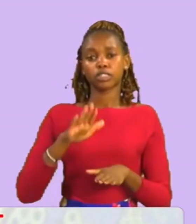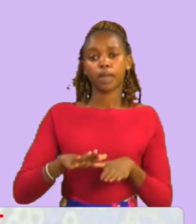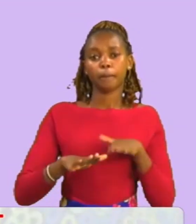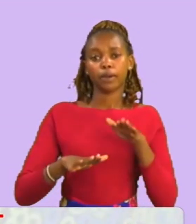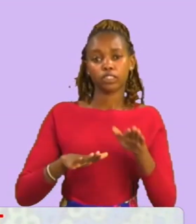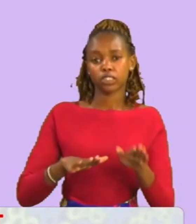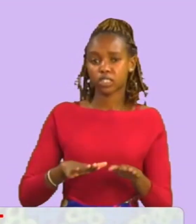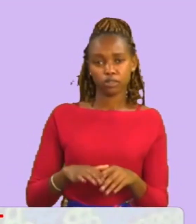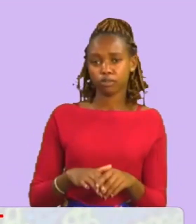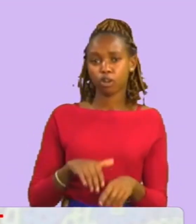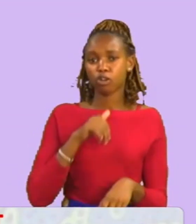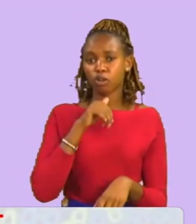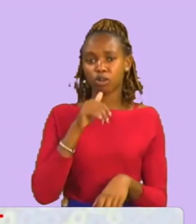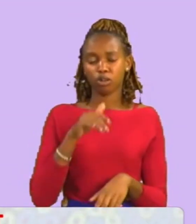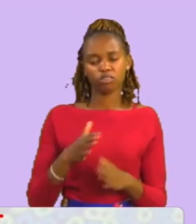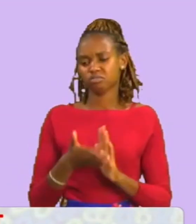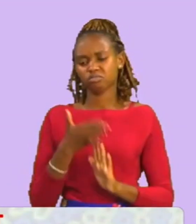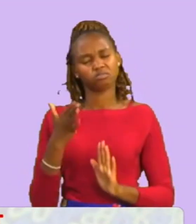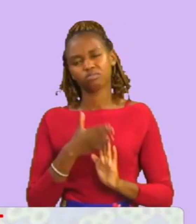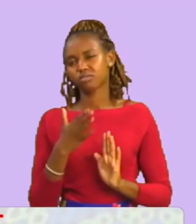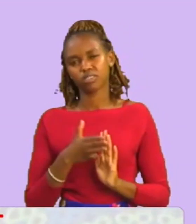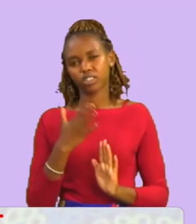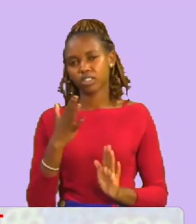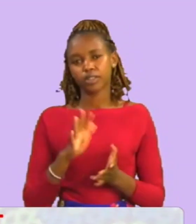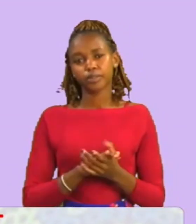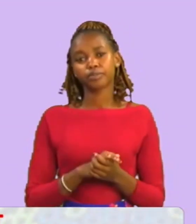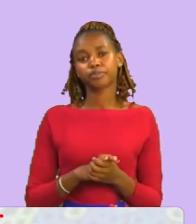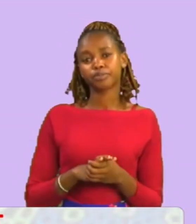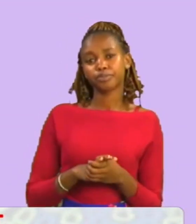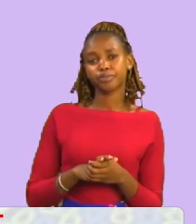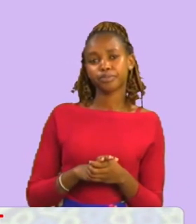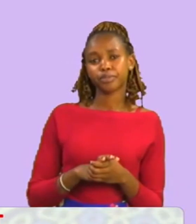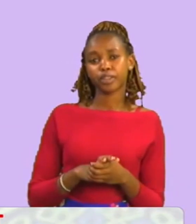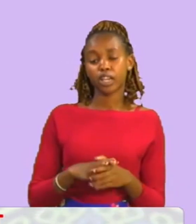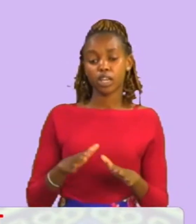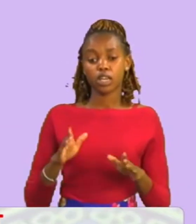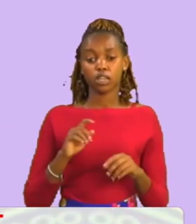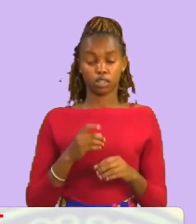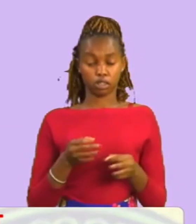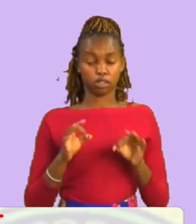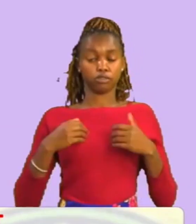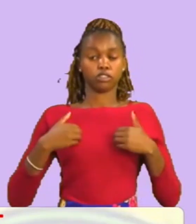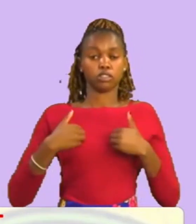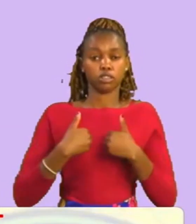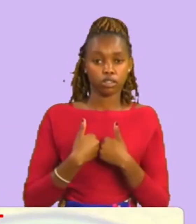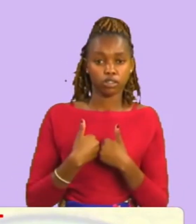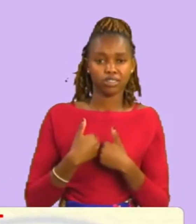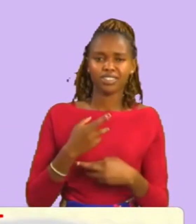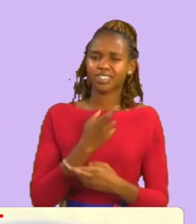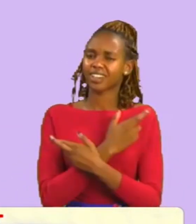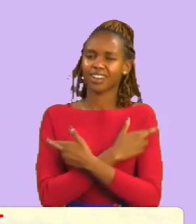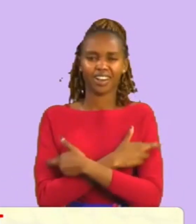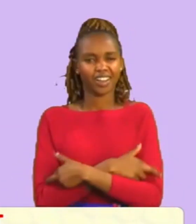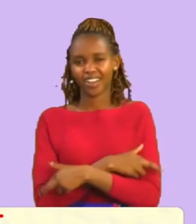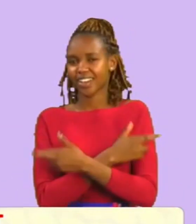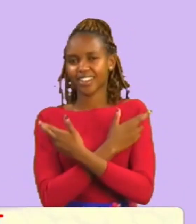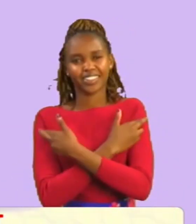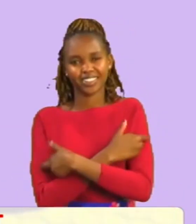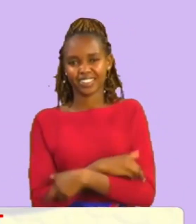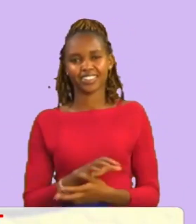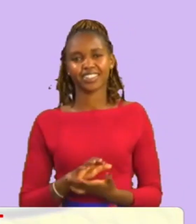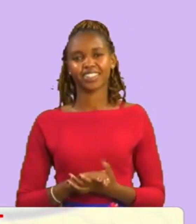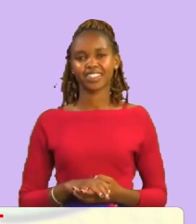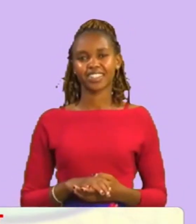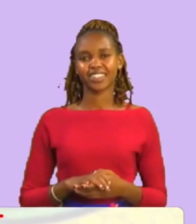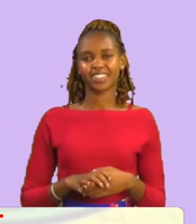ukuta kwa hii mawe ngivi ema. Tuende sawa. Watu wamechoka leo ni sawa. Pumzikeni. Maji imeisha itakuaje? To relax. Sawa. Ina come through.